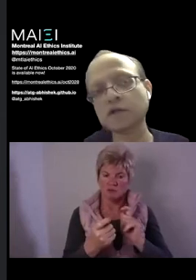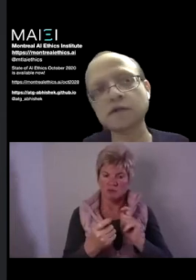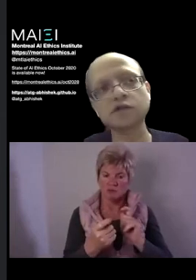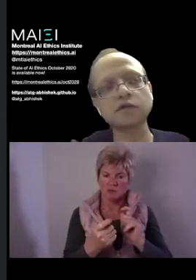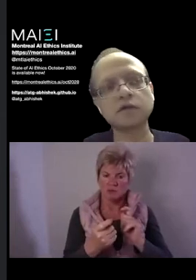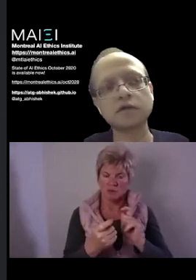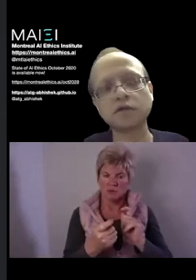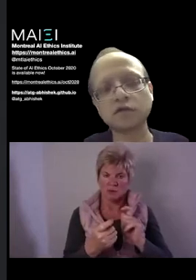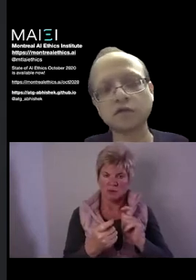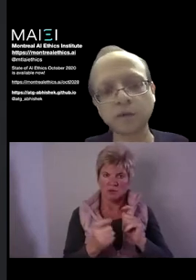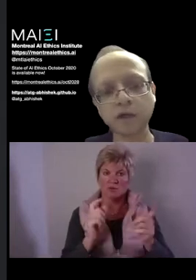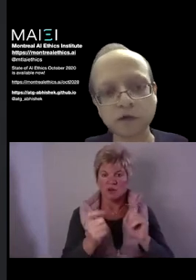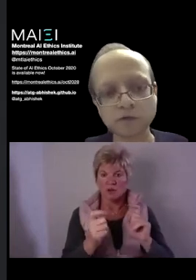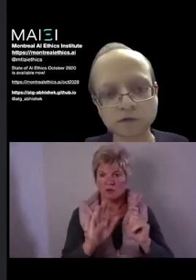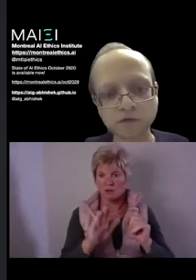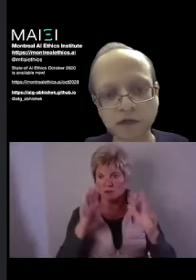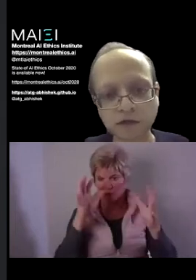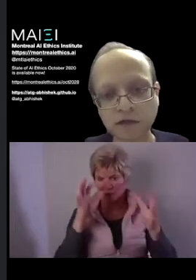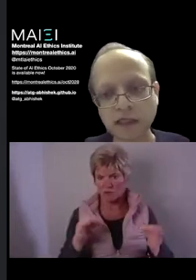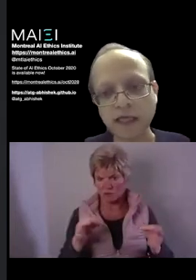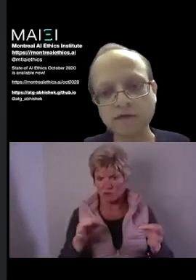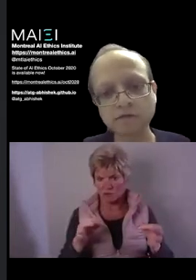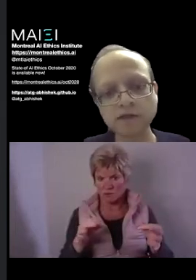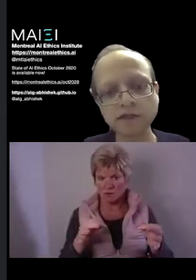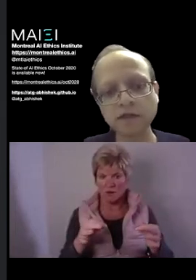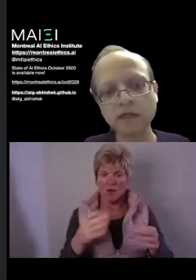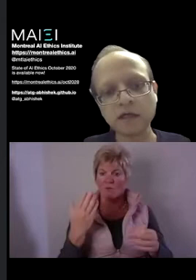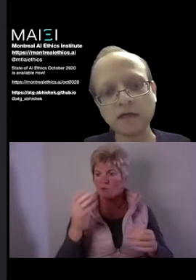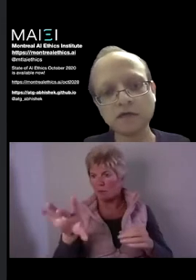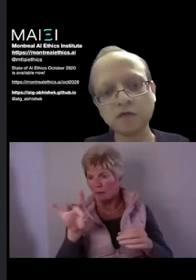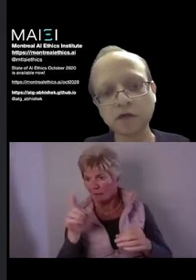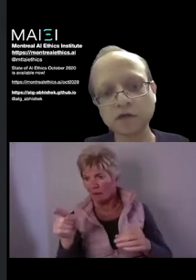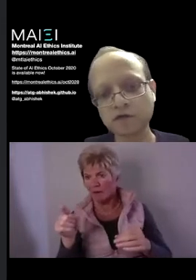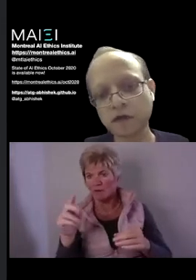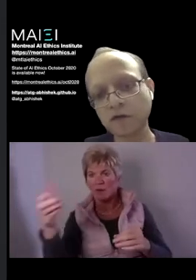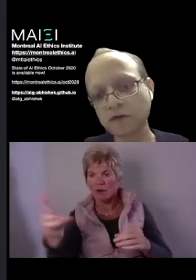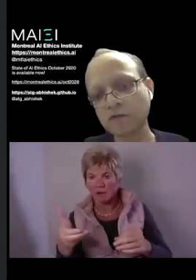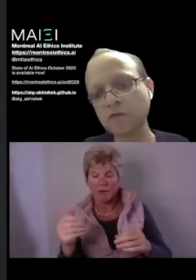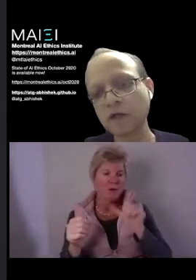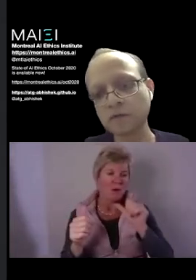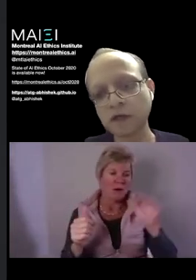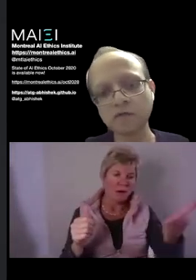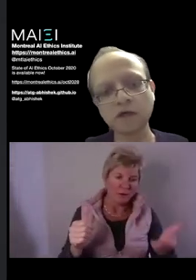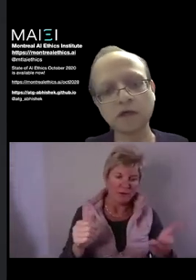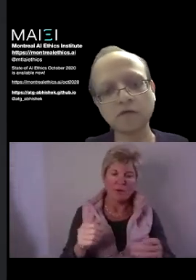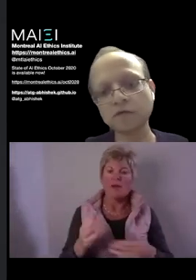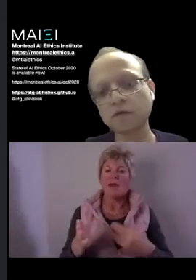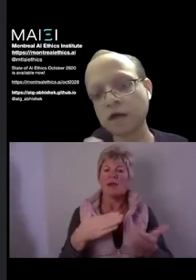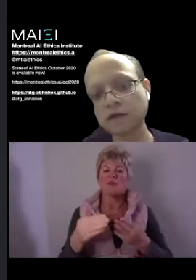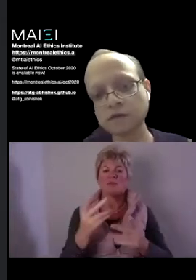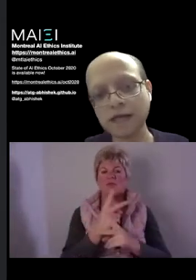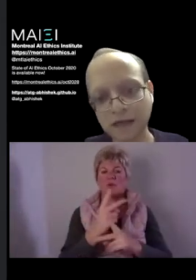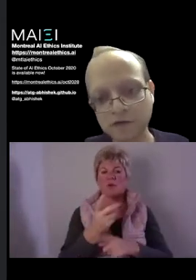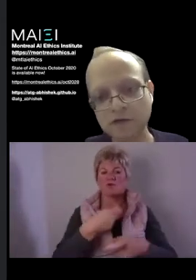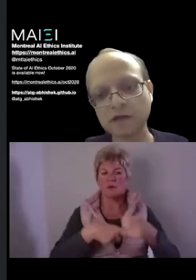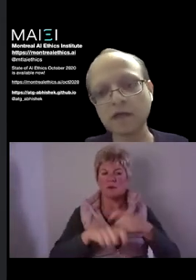change in decision, of picking one person over the other. And so essentially, what are those trade-offs that we're willing to make when with regards